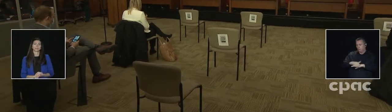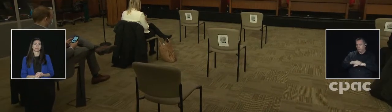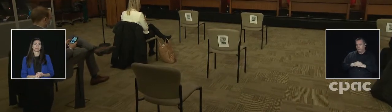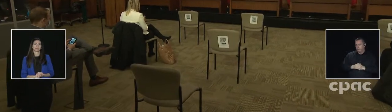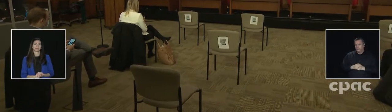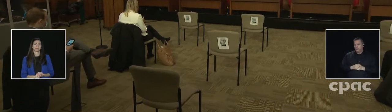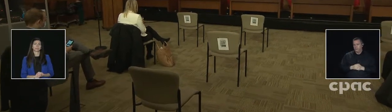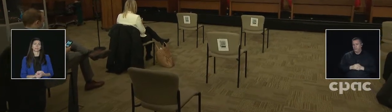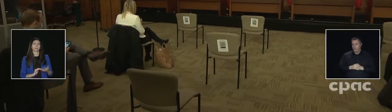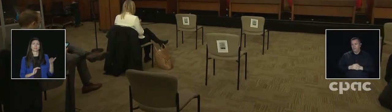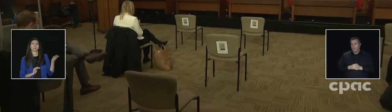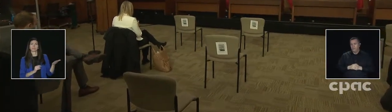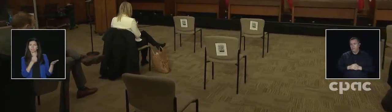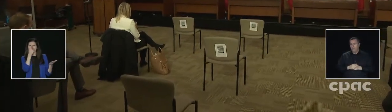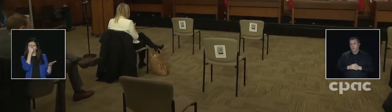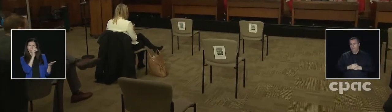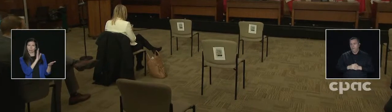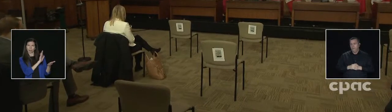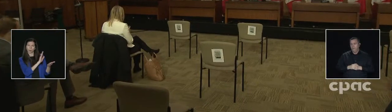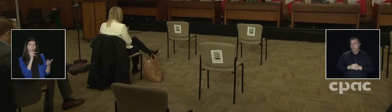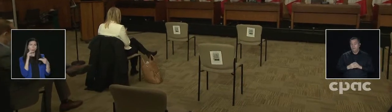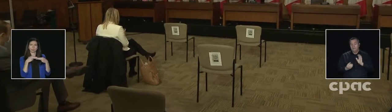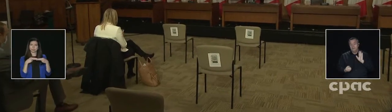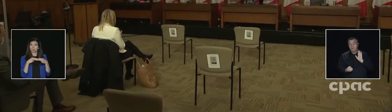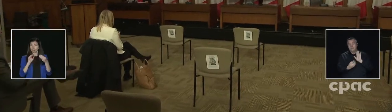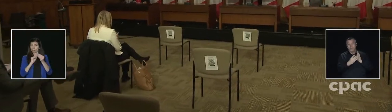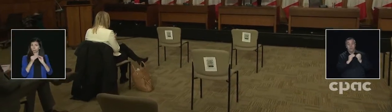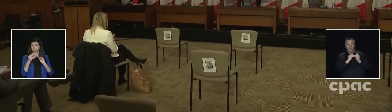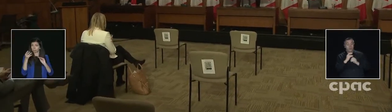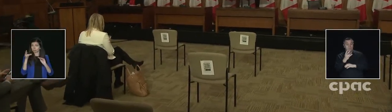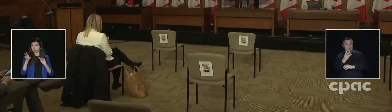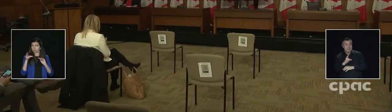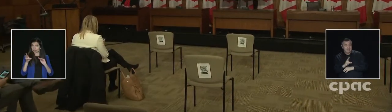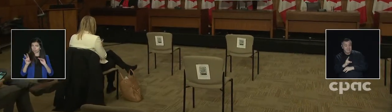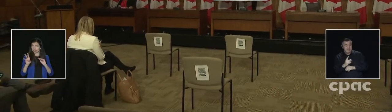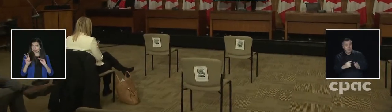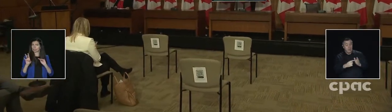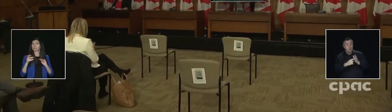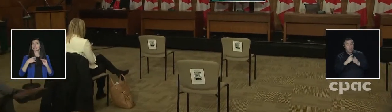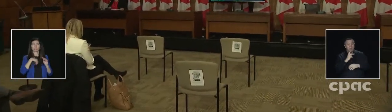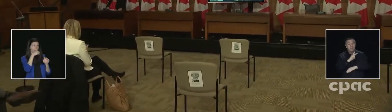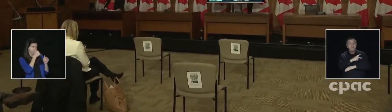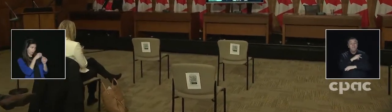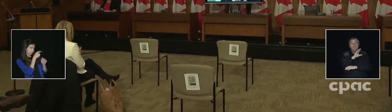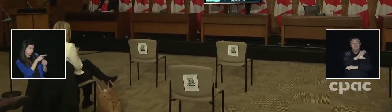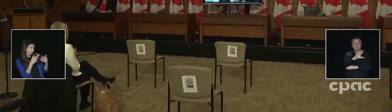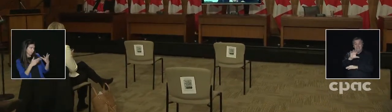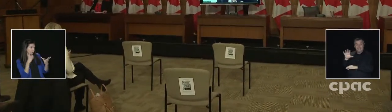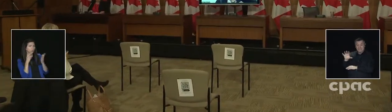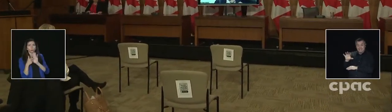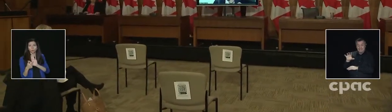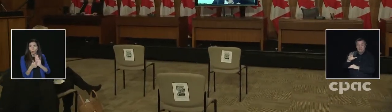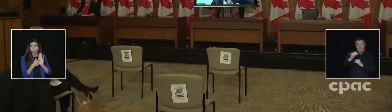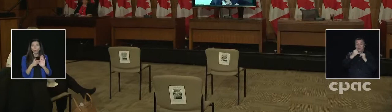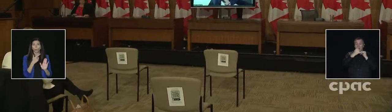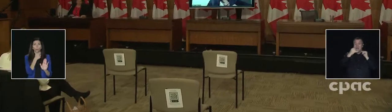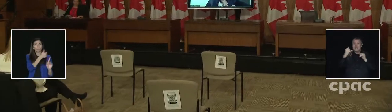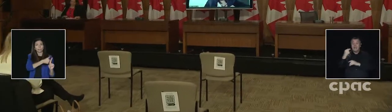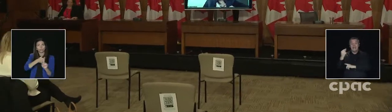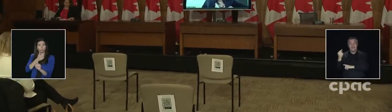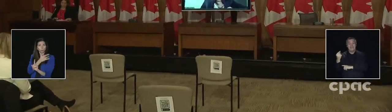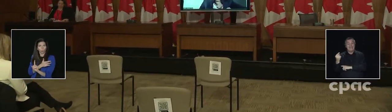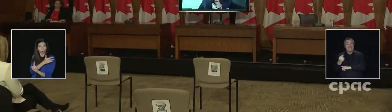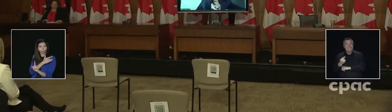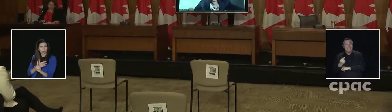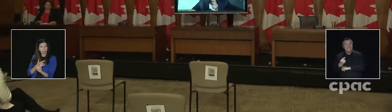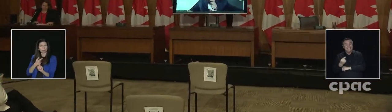sorry, I think it was slide 17, where it shows the provinces. So the gray line, current levels of transmission, like it looks